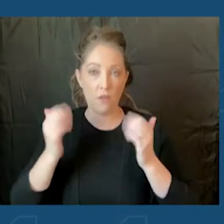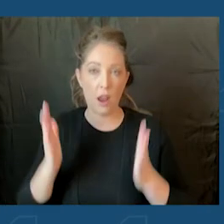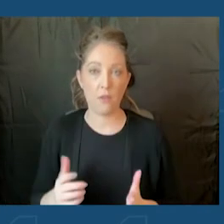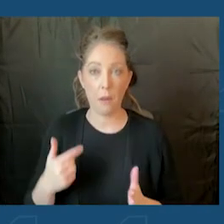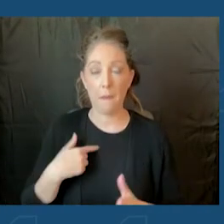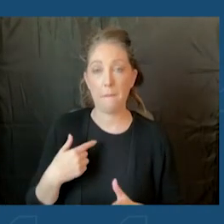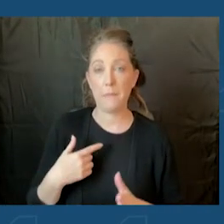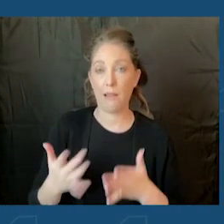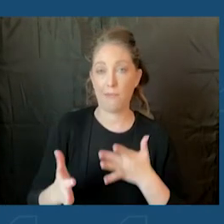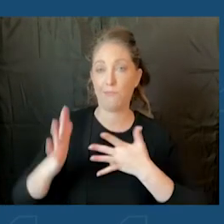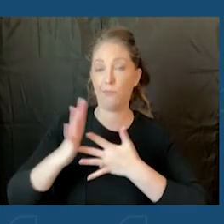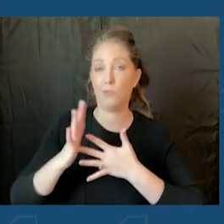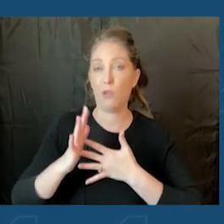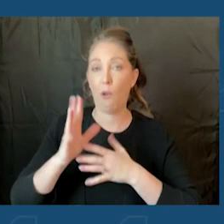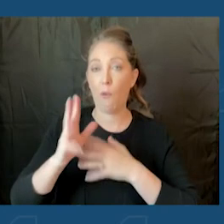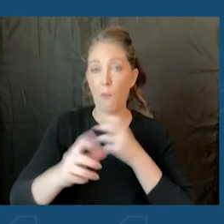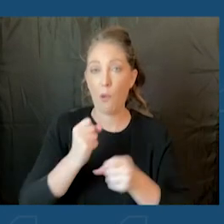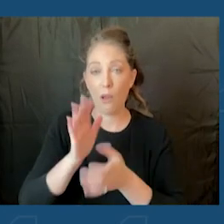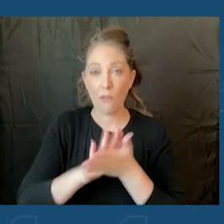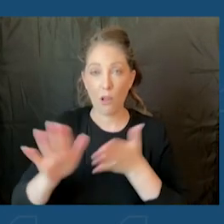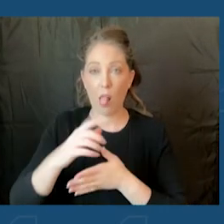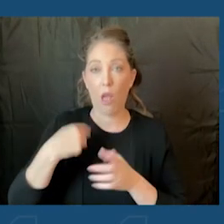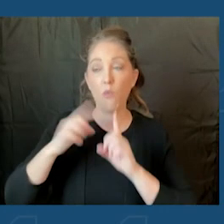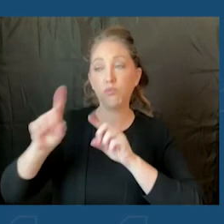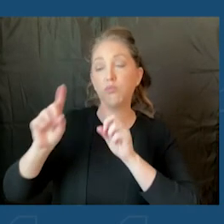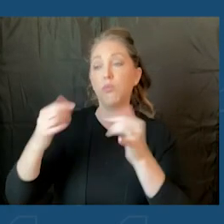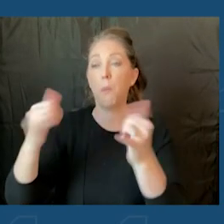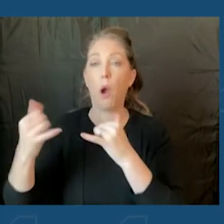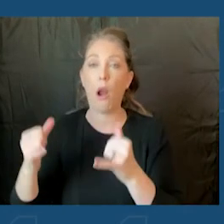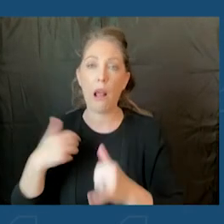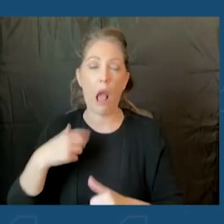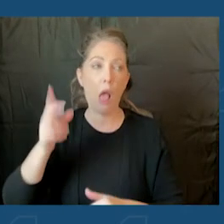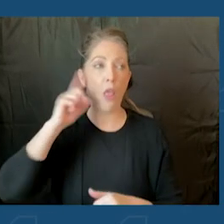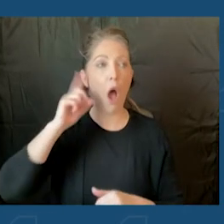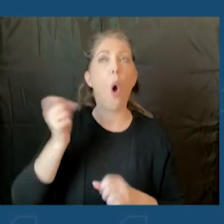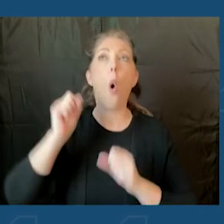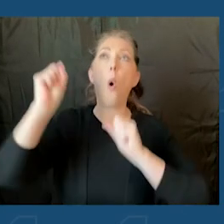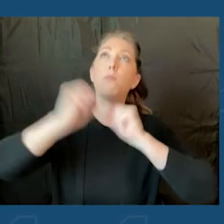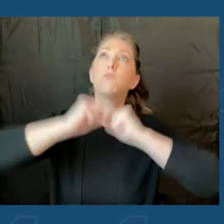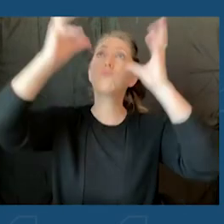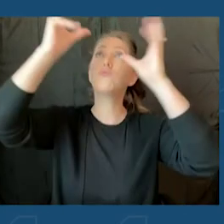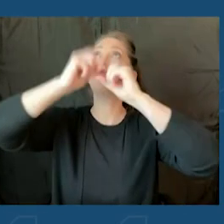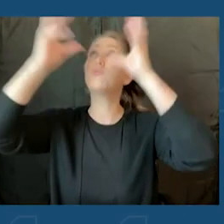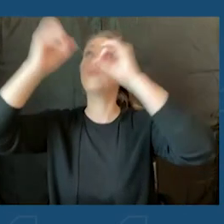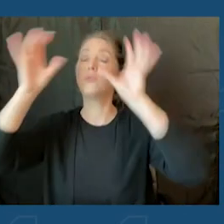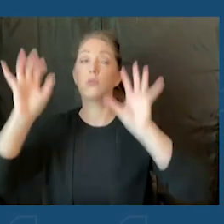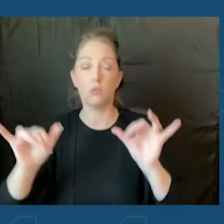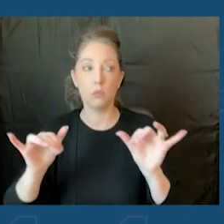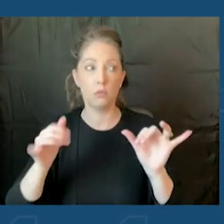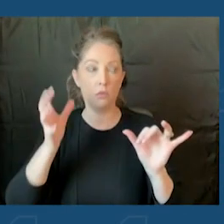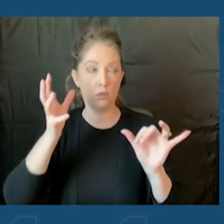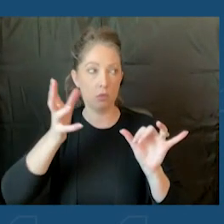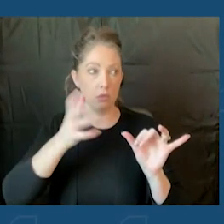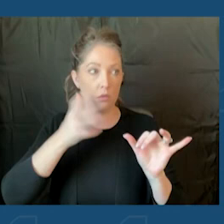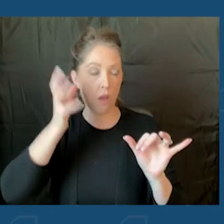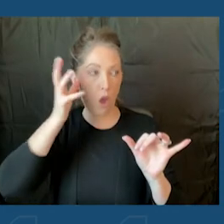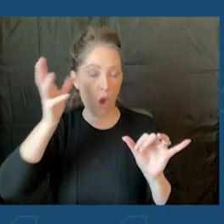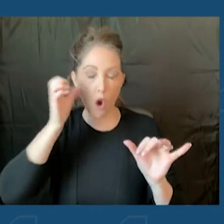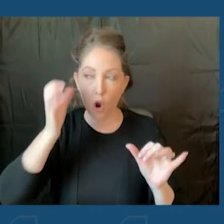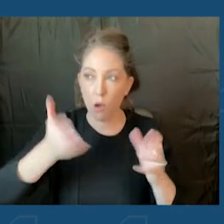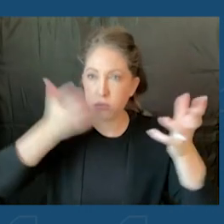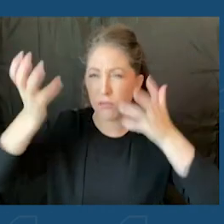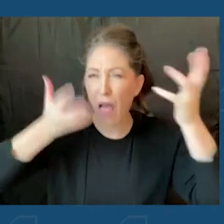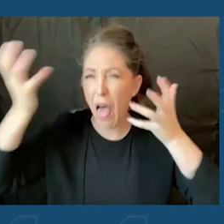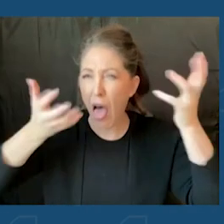party, and I heard what I thought were firecrackers, but then I heard screams. That day, I lost a friend,